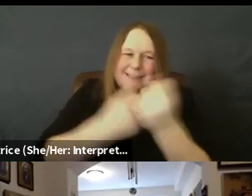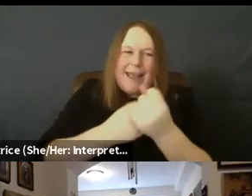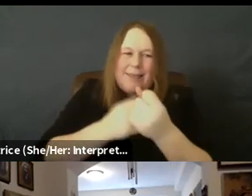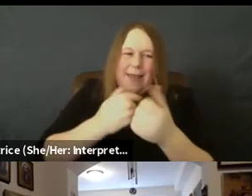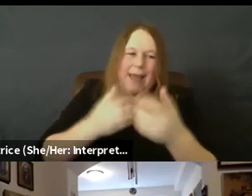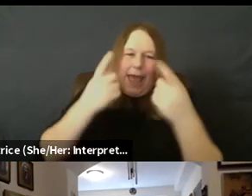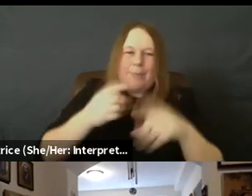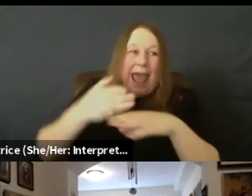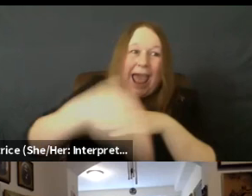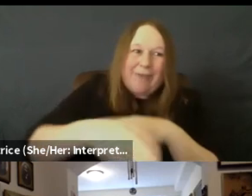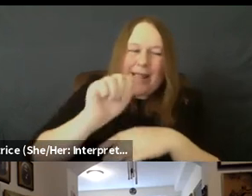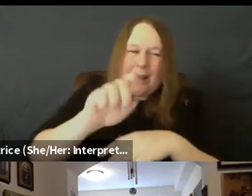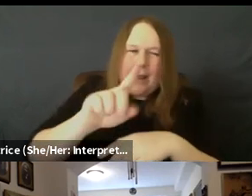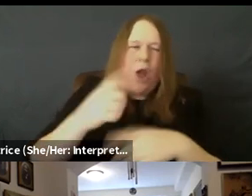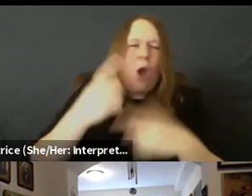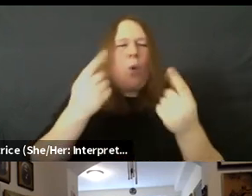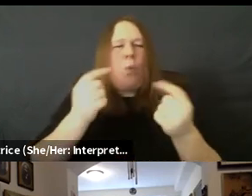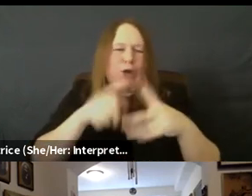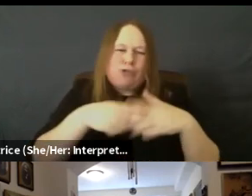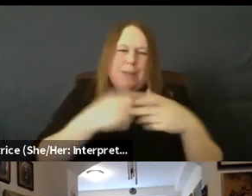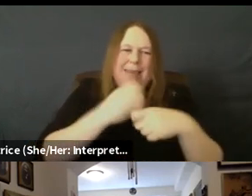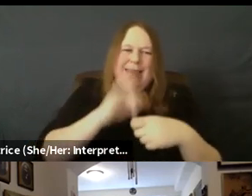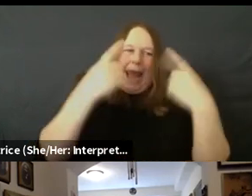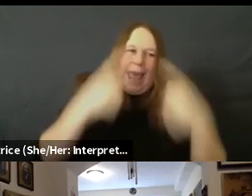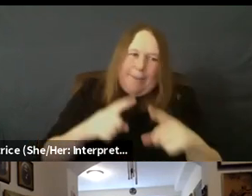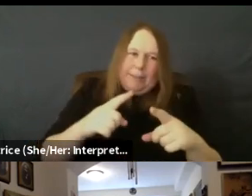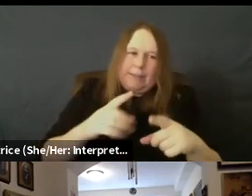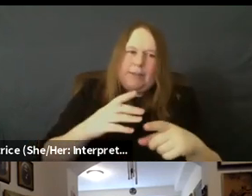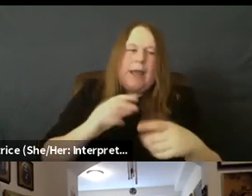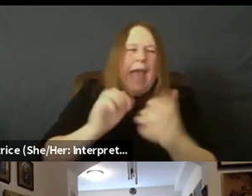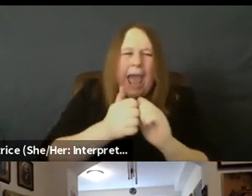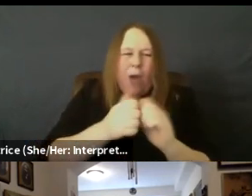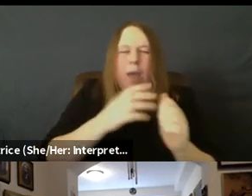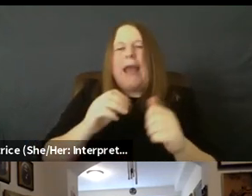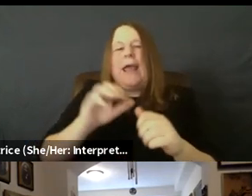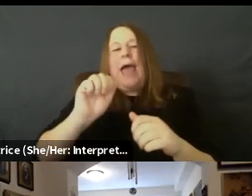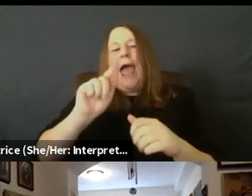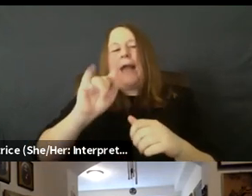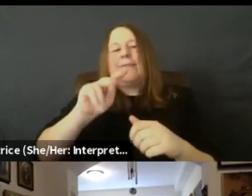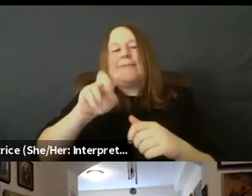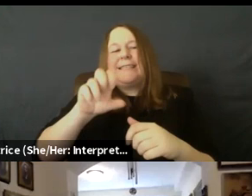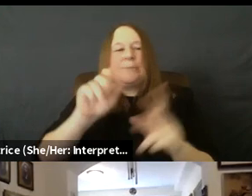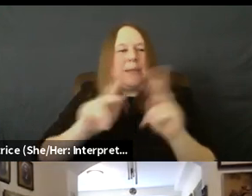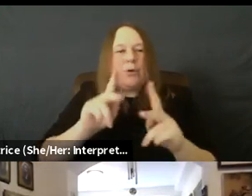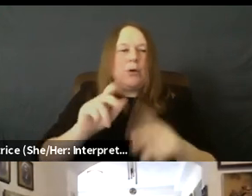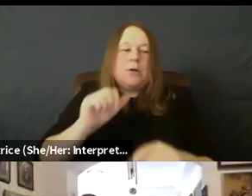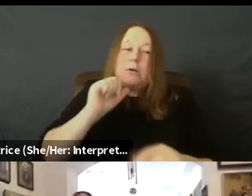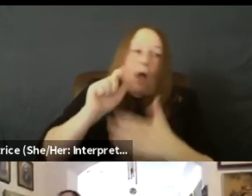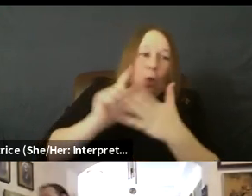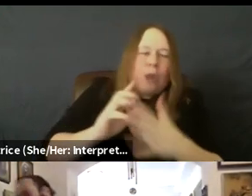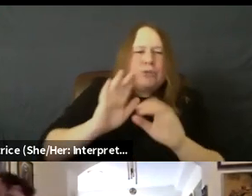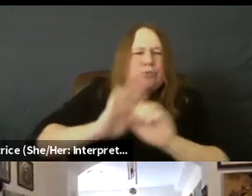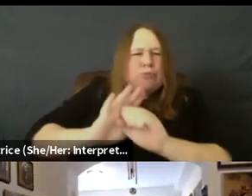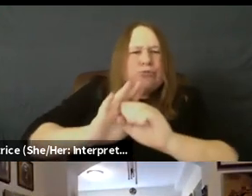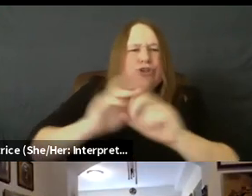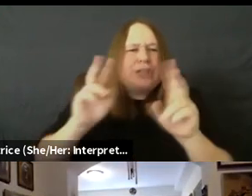ADA, what made it happen? How did it come about? And in particular, how did activists, non-lawyers, push the issue